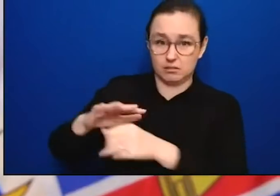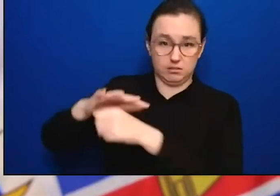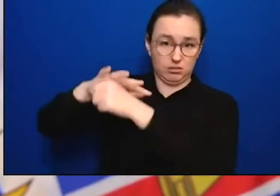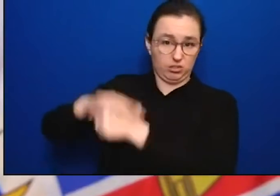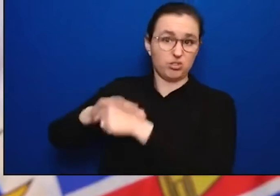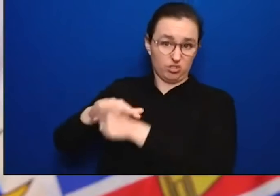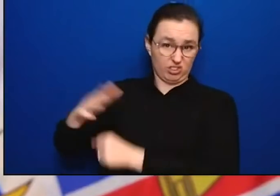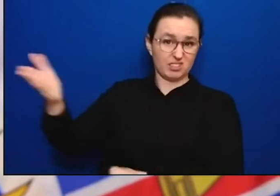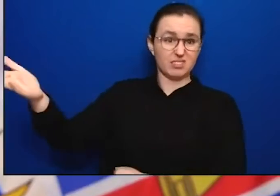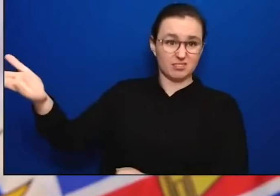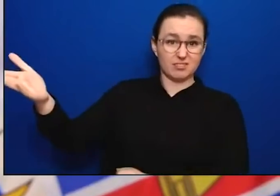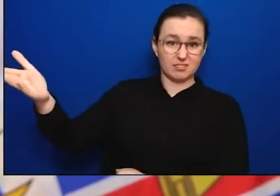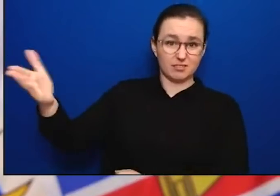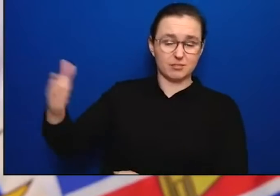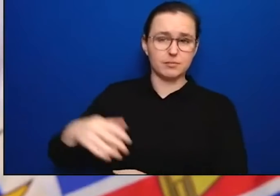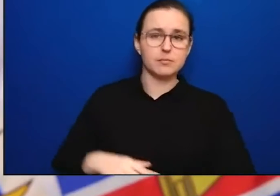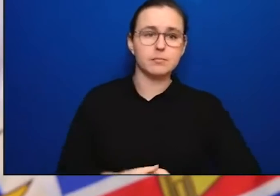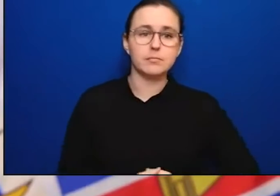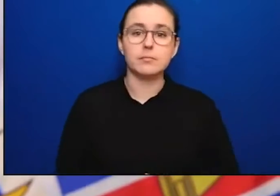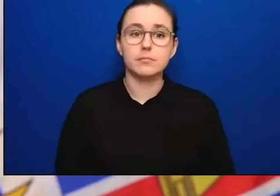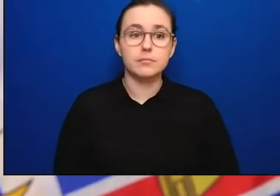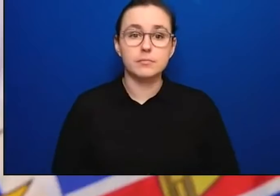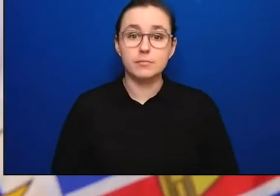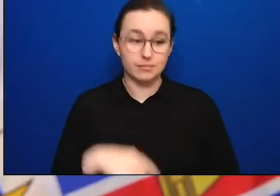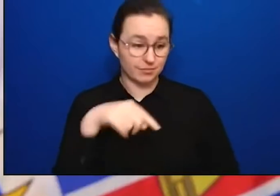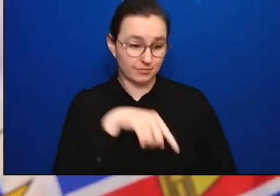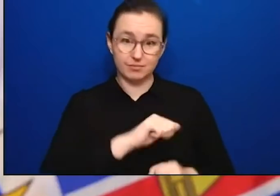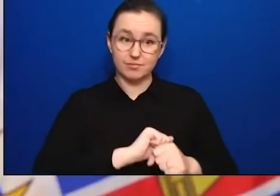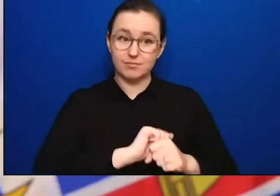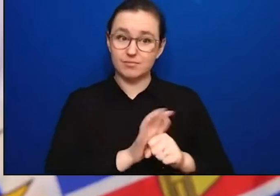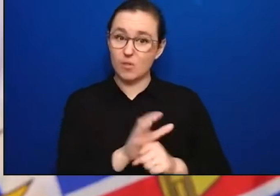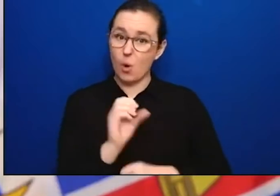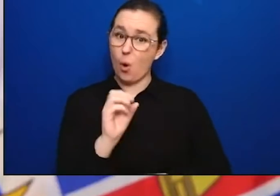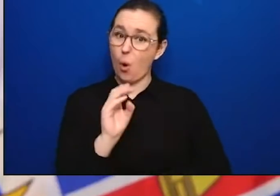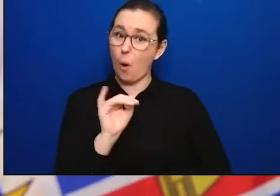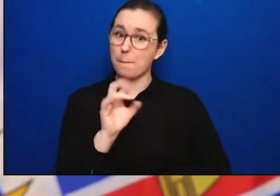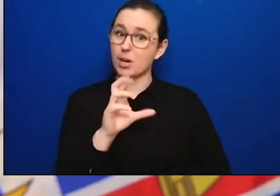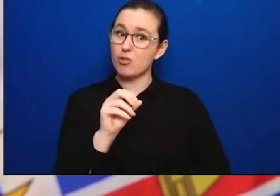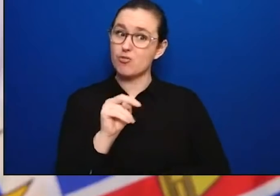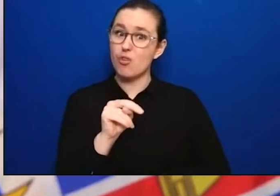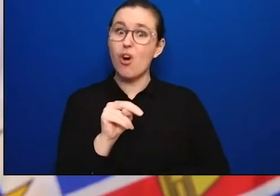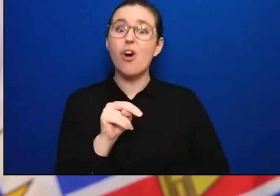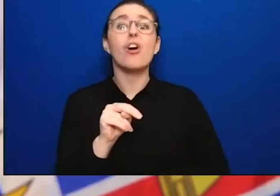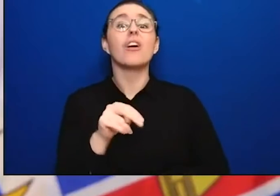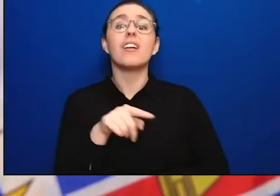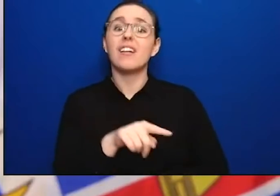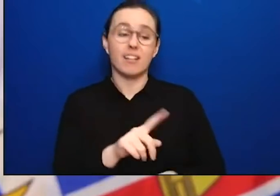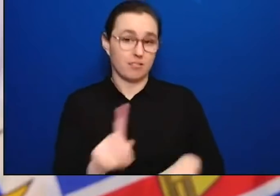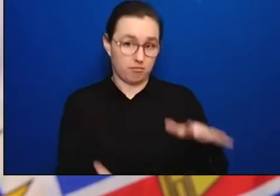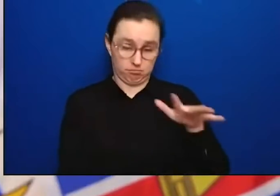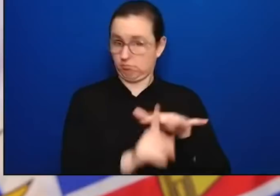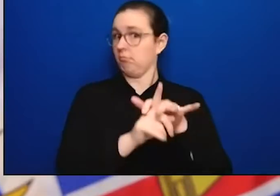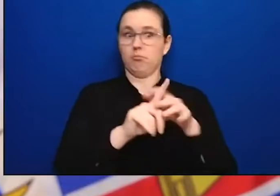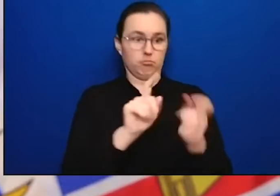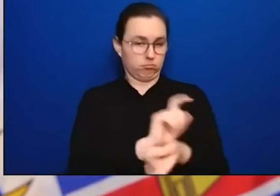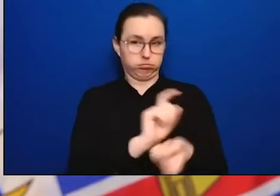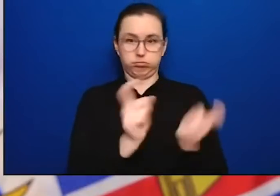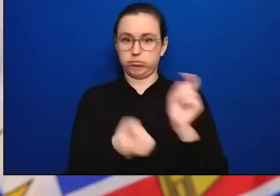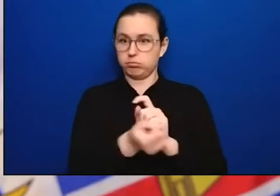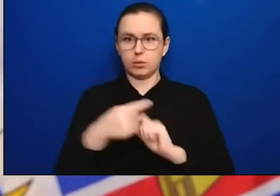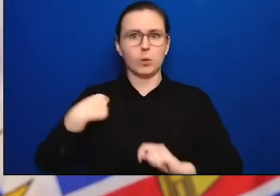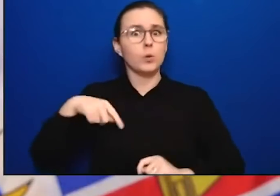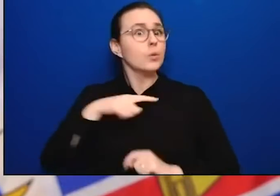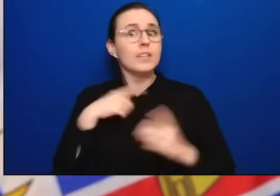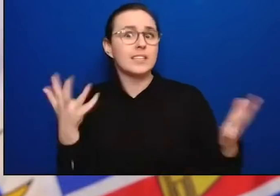system. As our pandemic evolves and Omicron brings these new challenges, we have evolved our pandemic response,